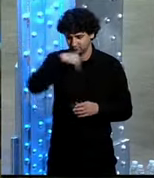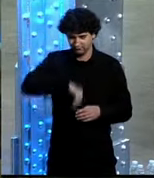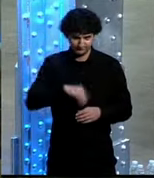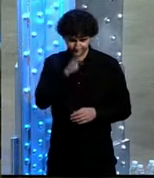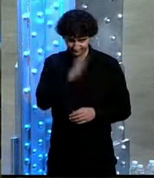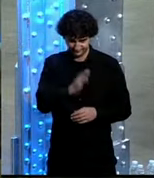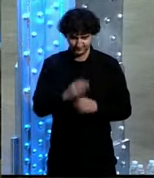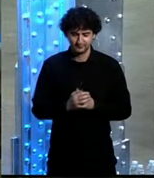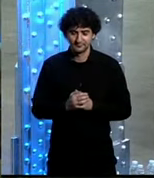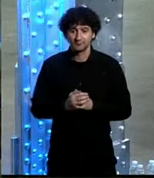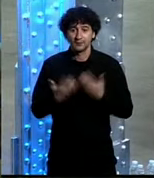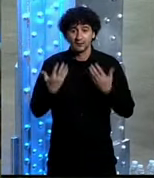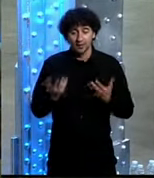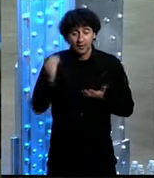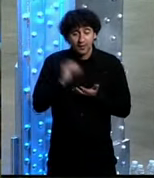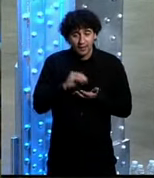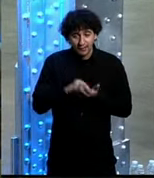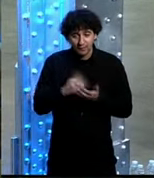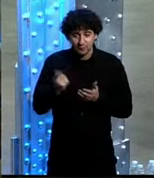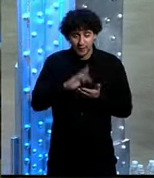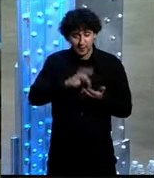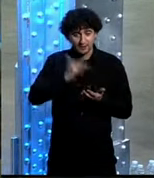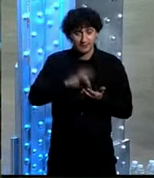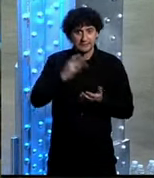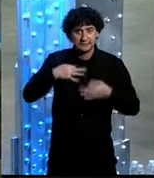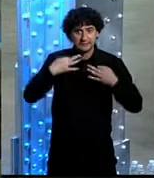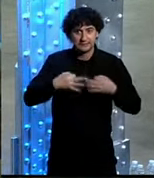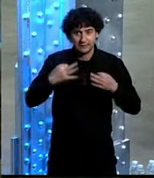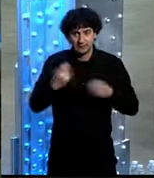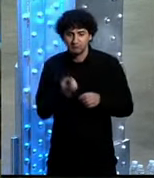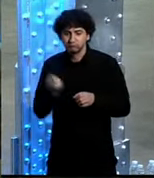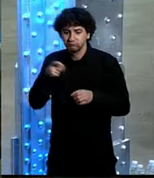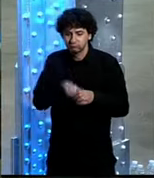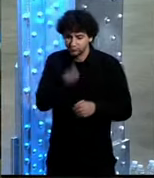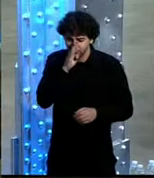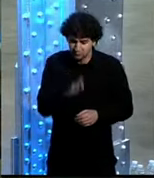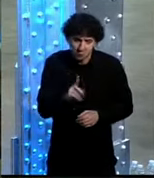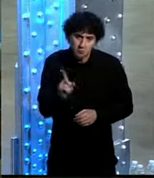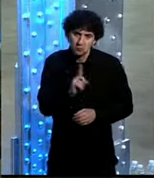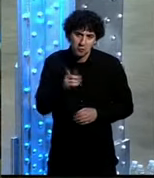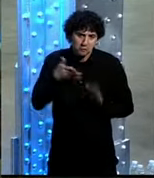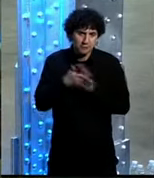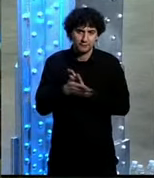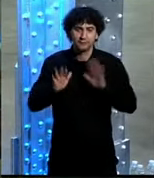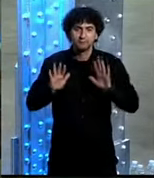want things we can play with. We want food we can cook ourselves, not just canned food.